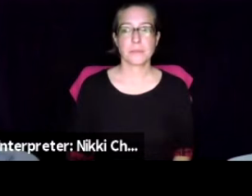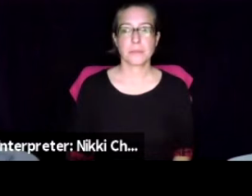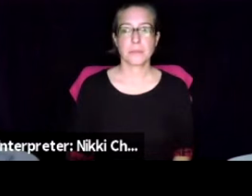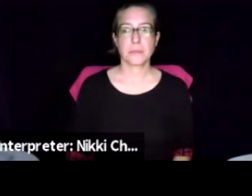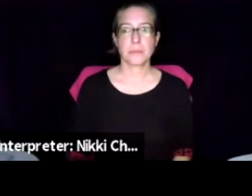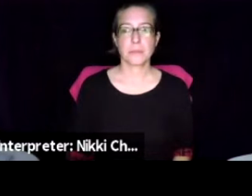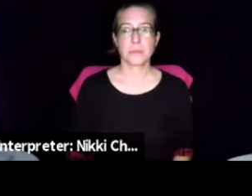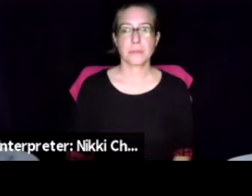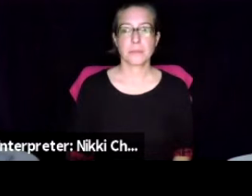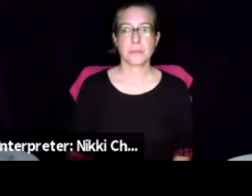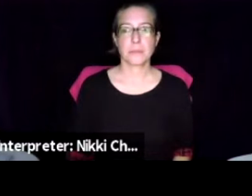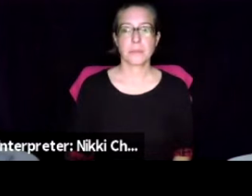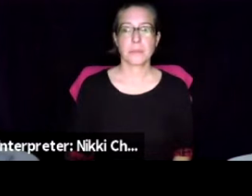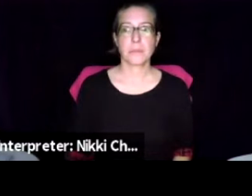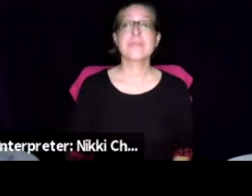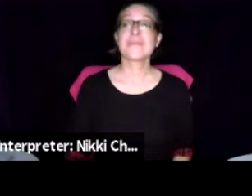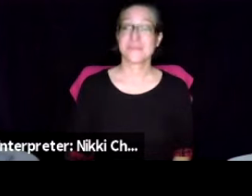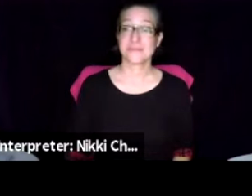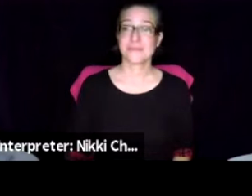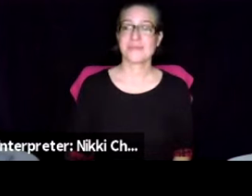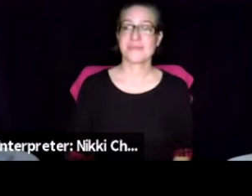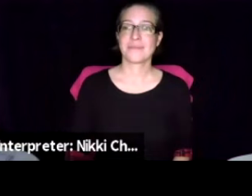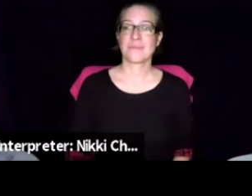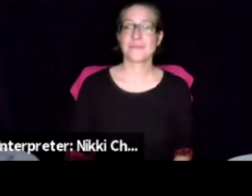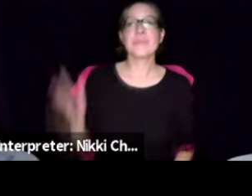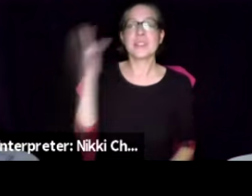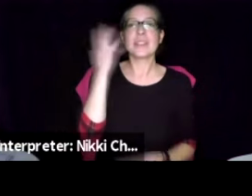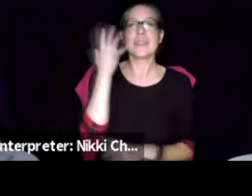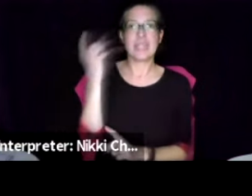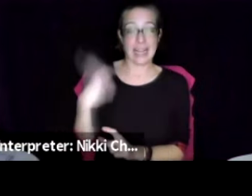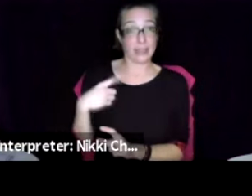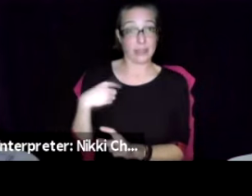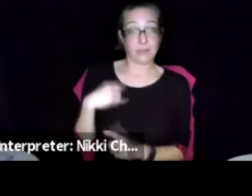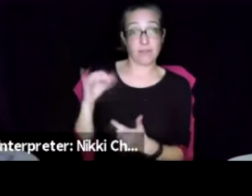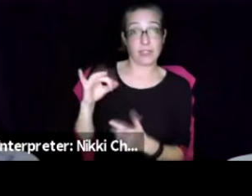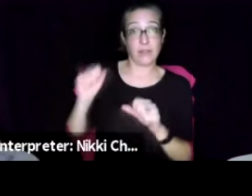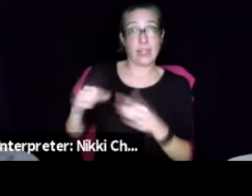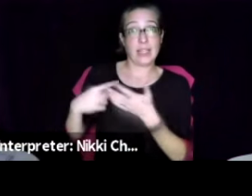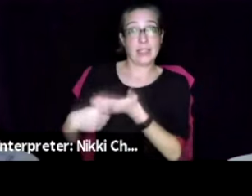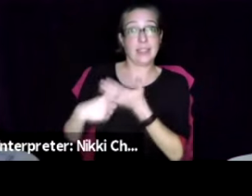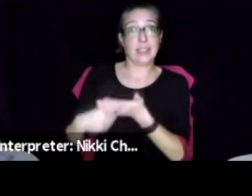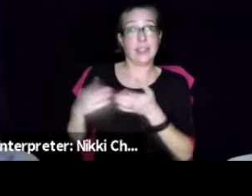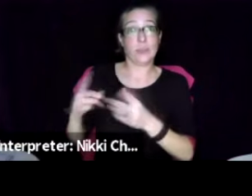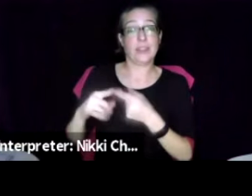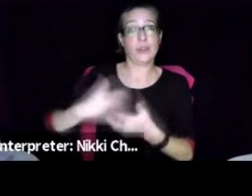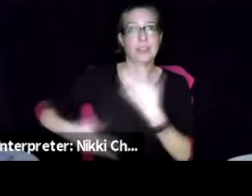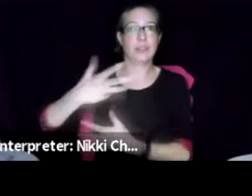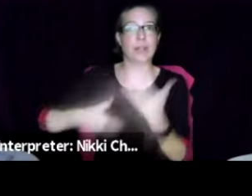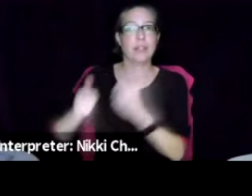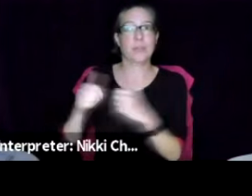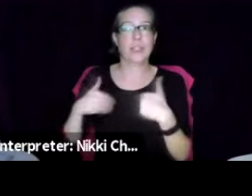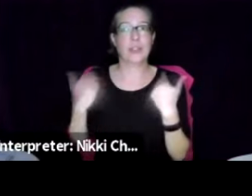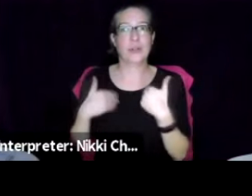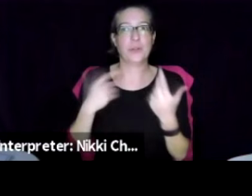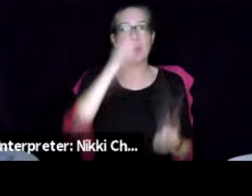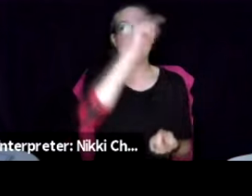Yes. And Tiffany asked if we can talk about ways to interact with youth while minimizing interacting with